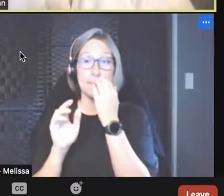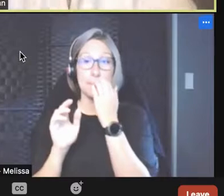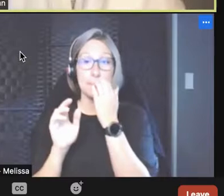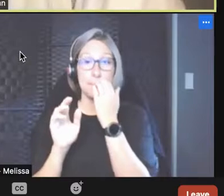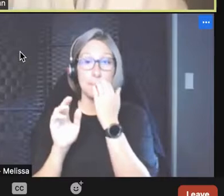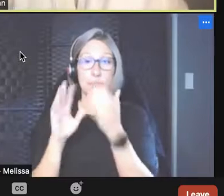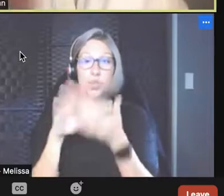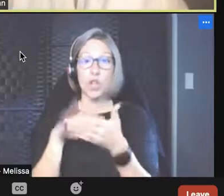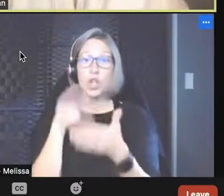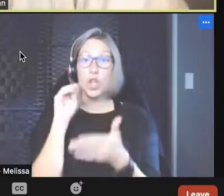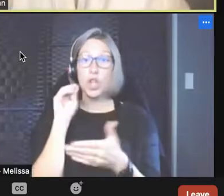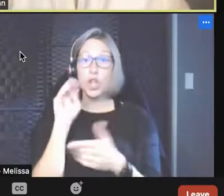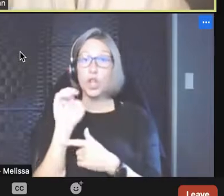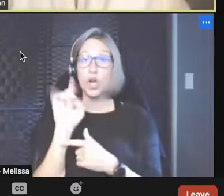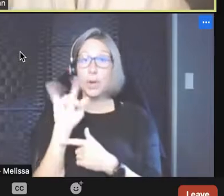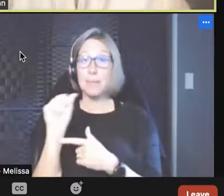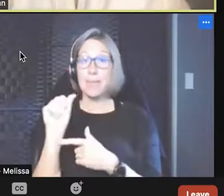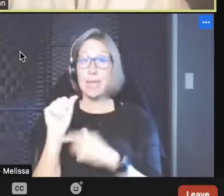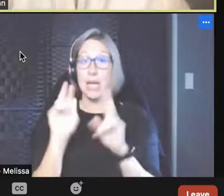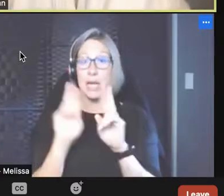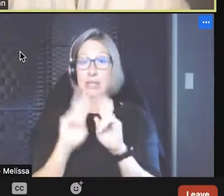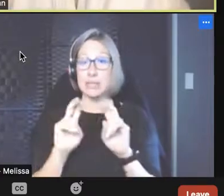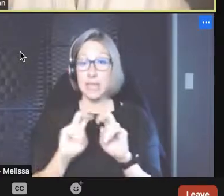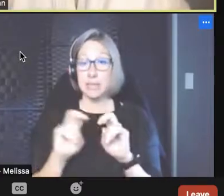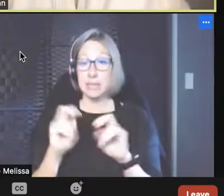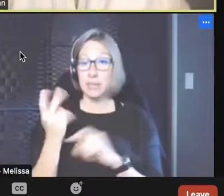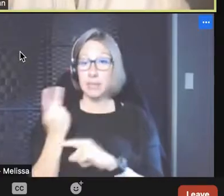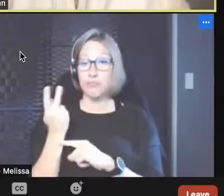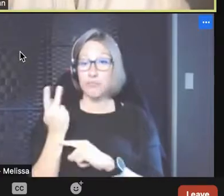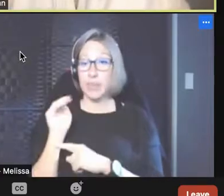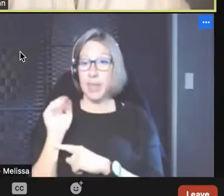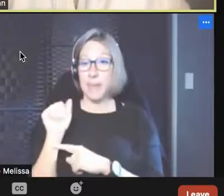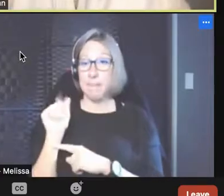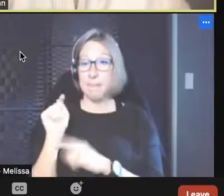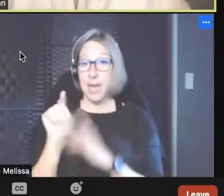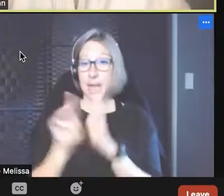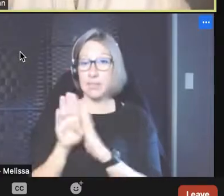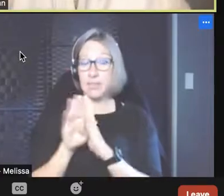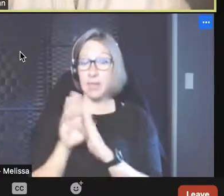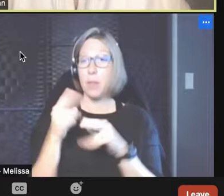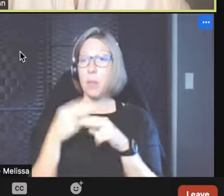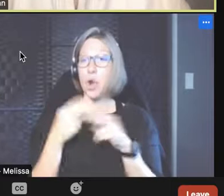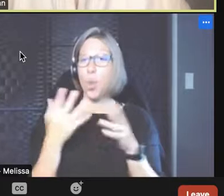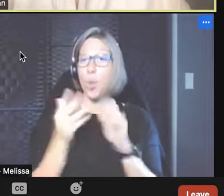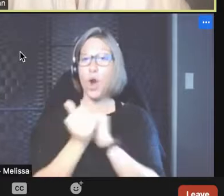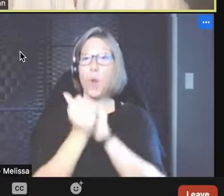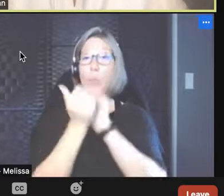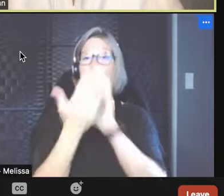the learning media assessment that Matt and I developed called an approach to sensory balance.